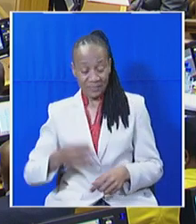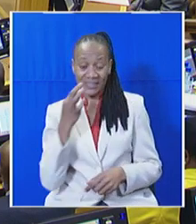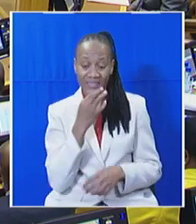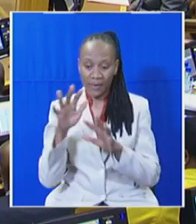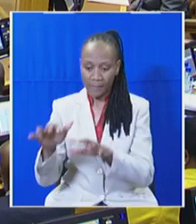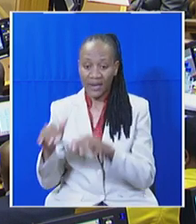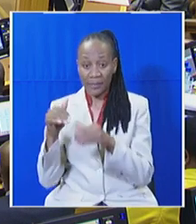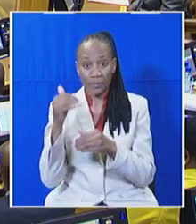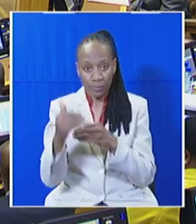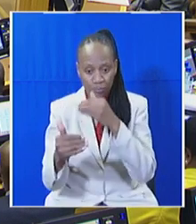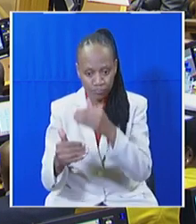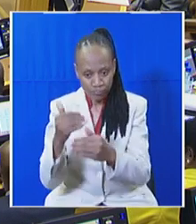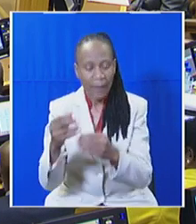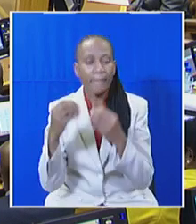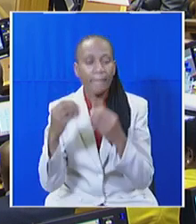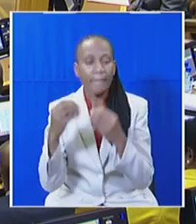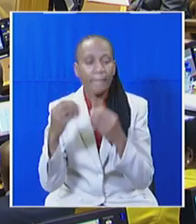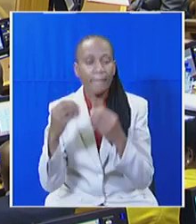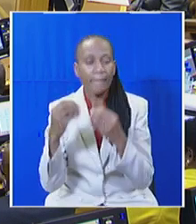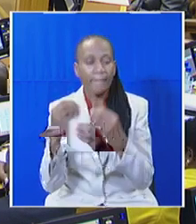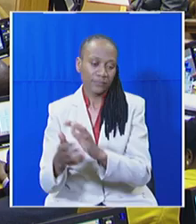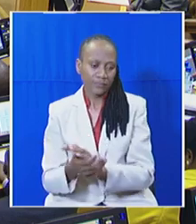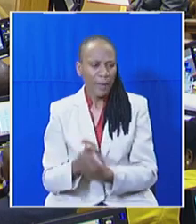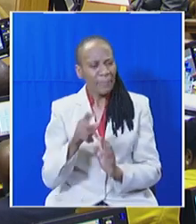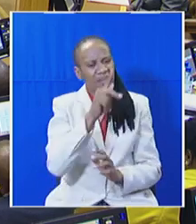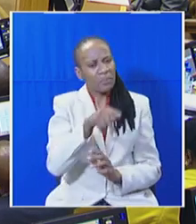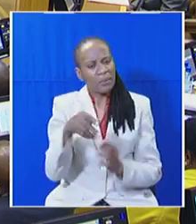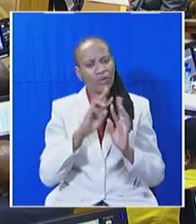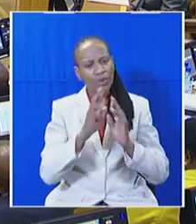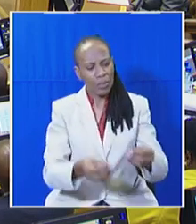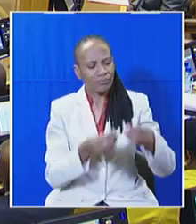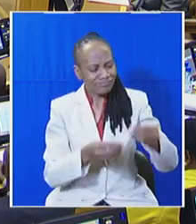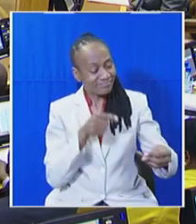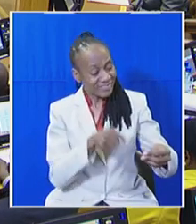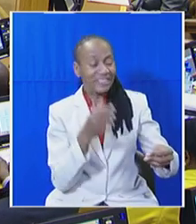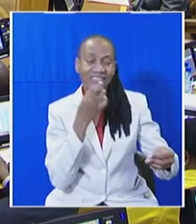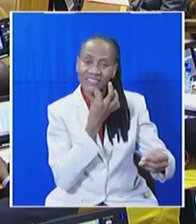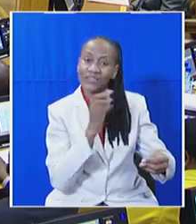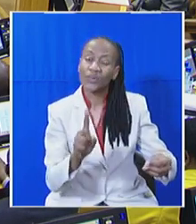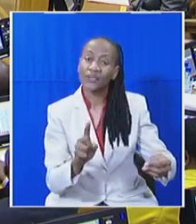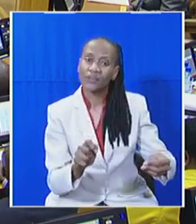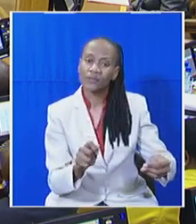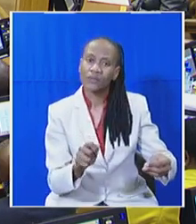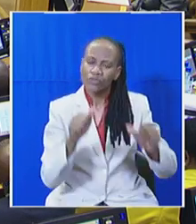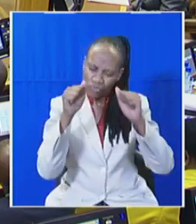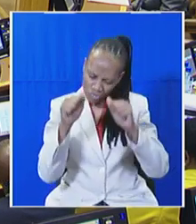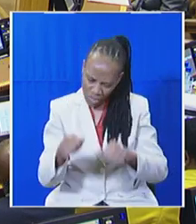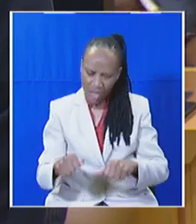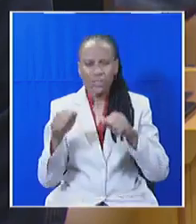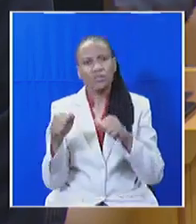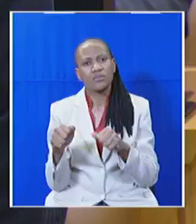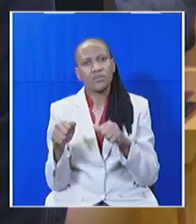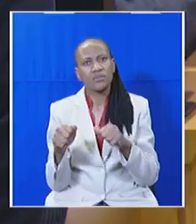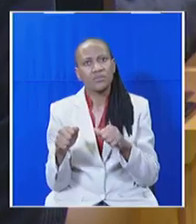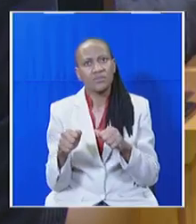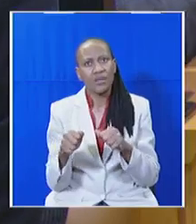Parliament is being done. The issue is, in the report, it says, yes, the President must take